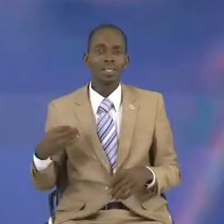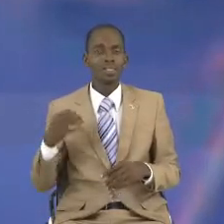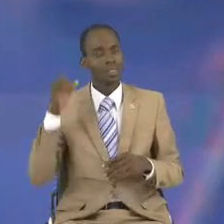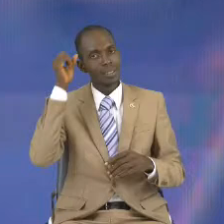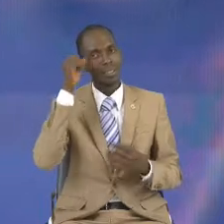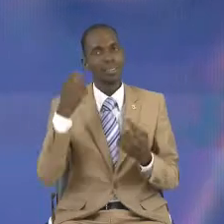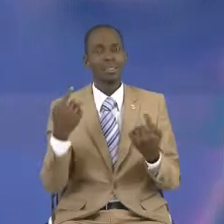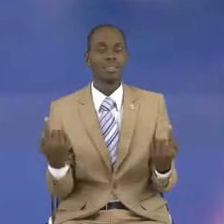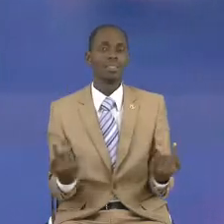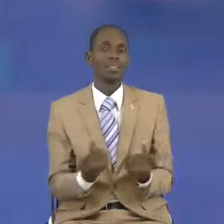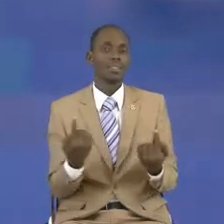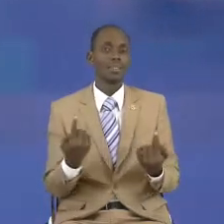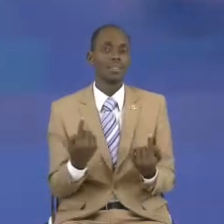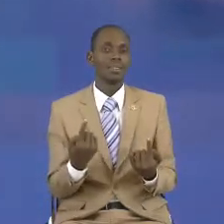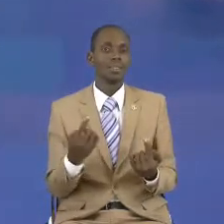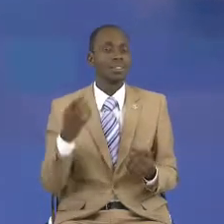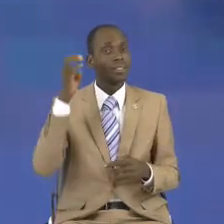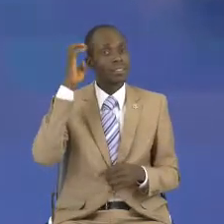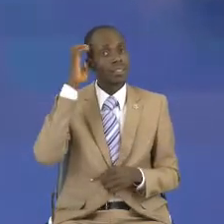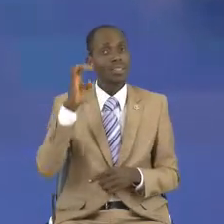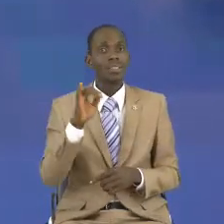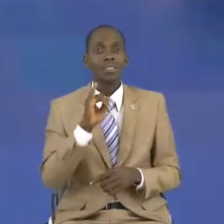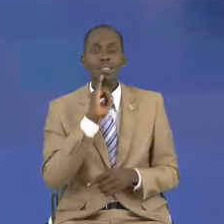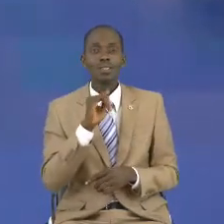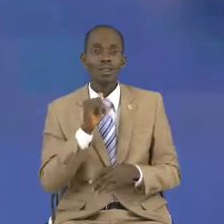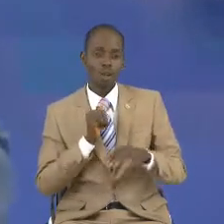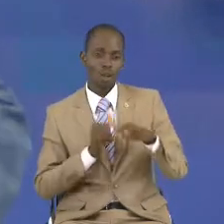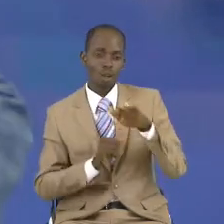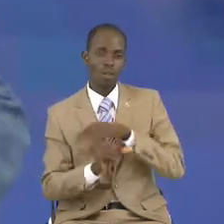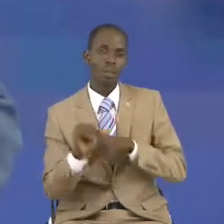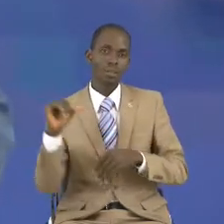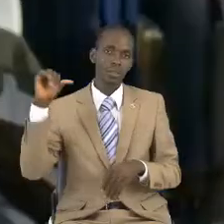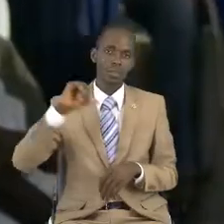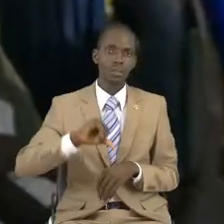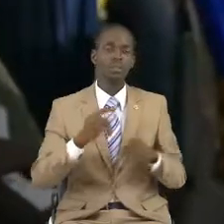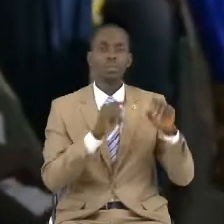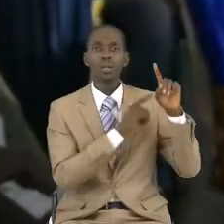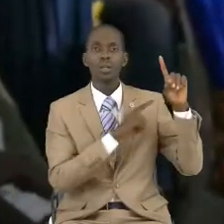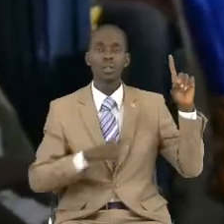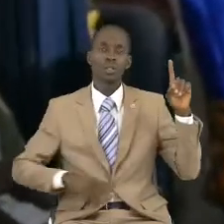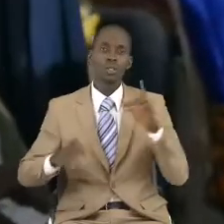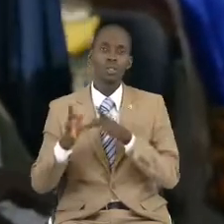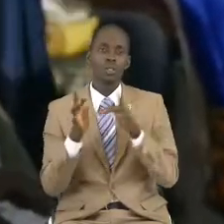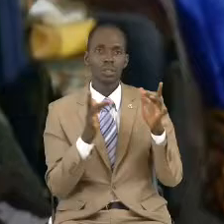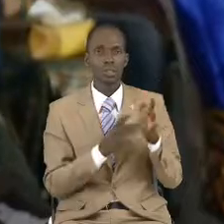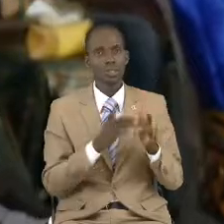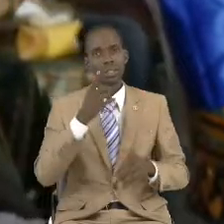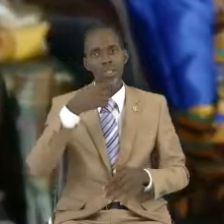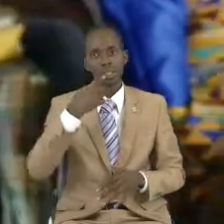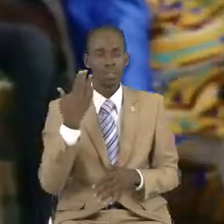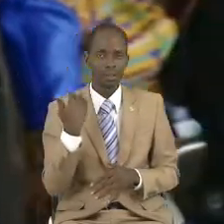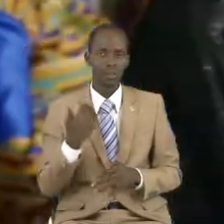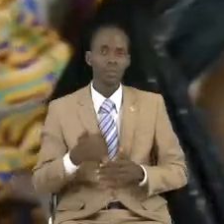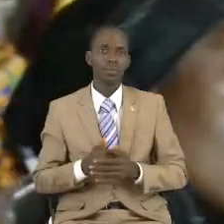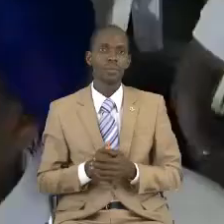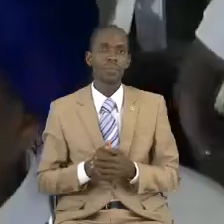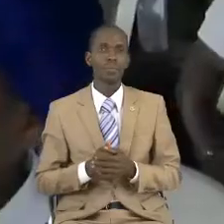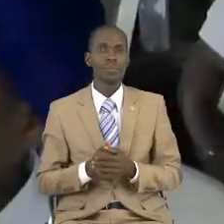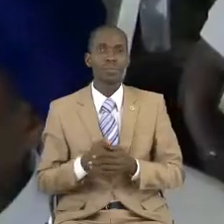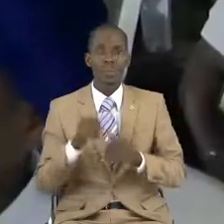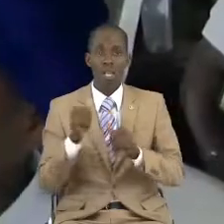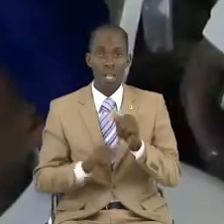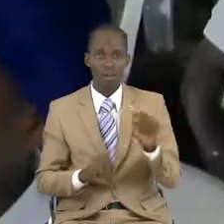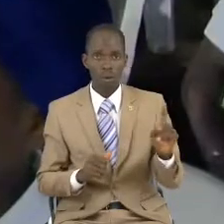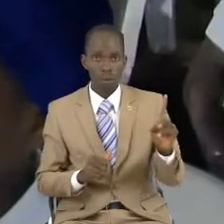is under condemnation the lord jesus said everyone